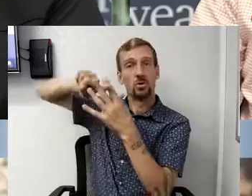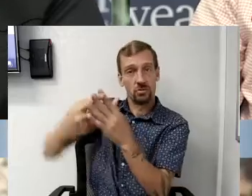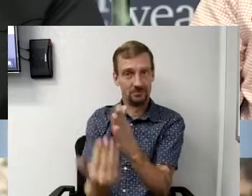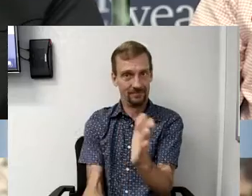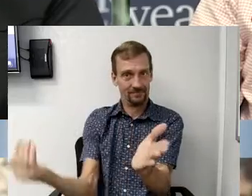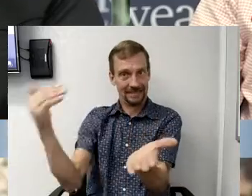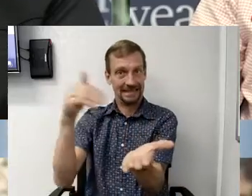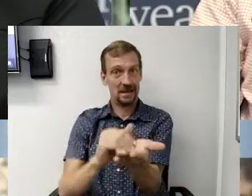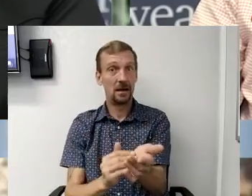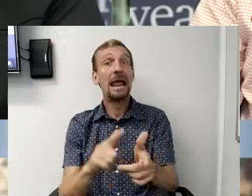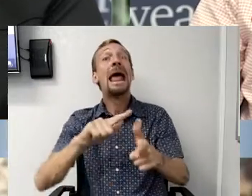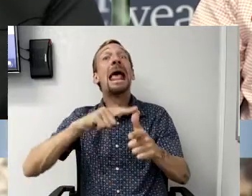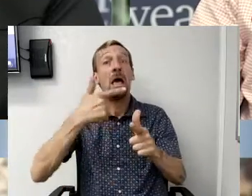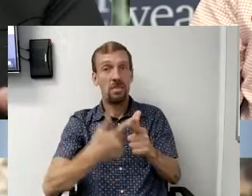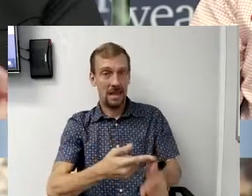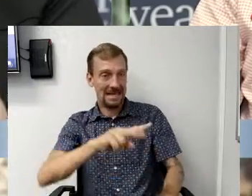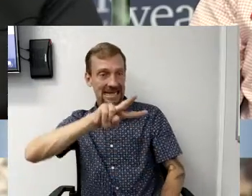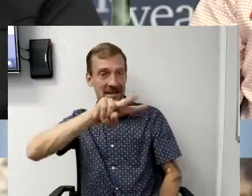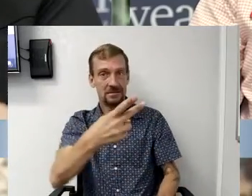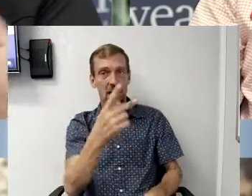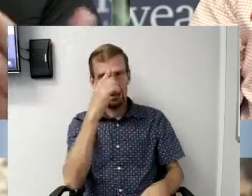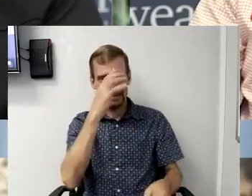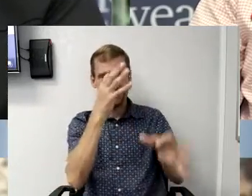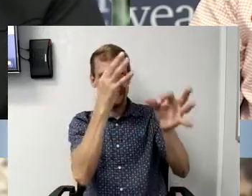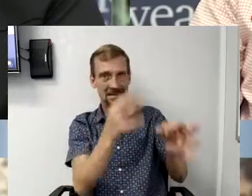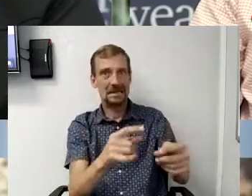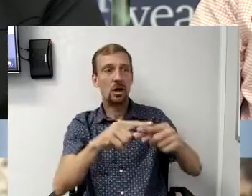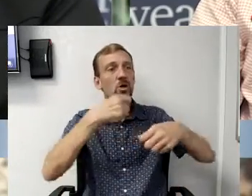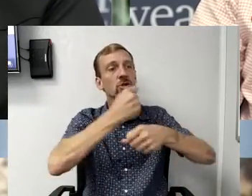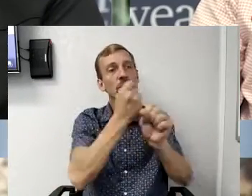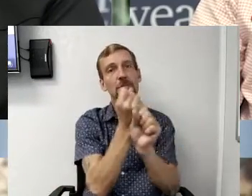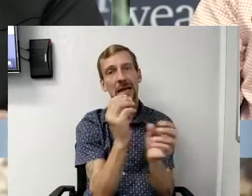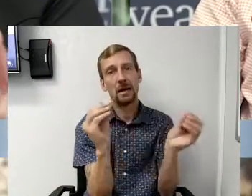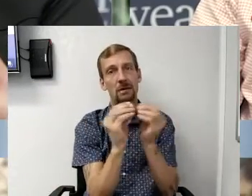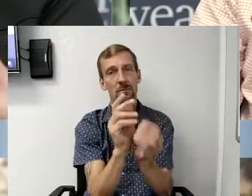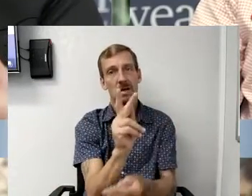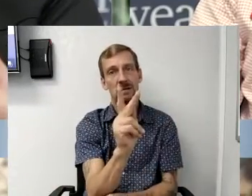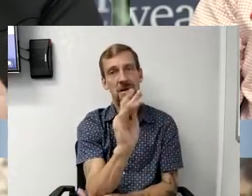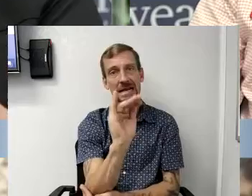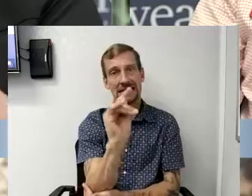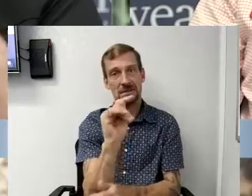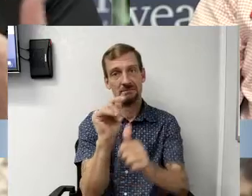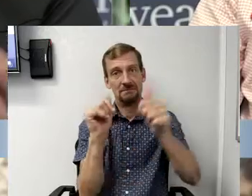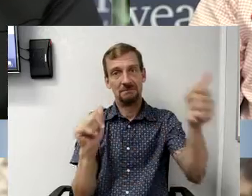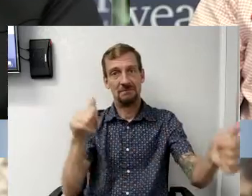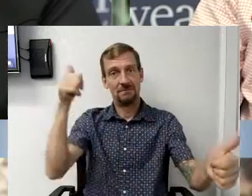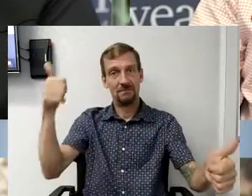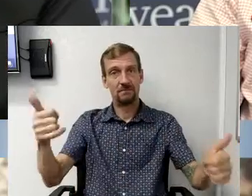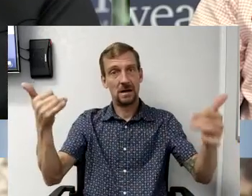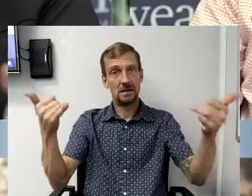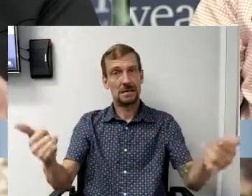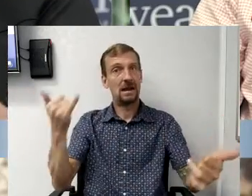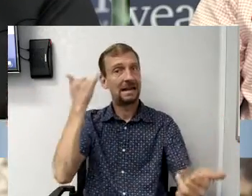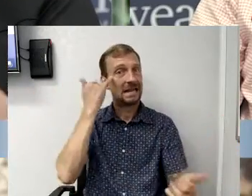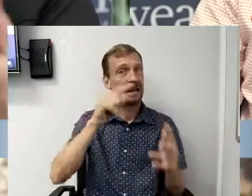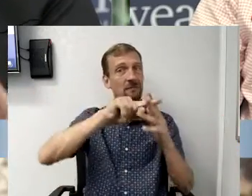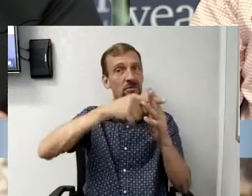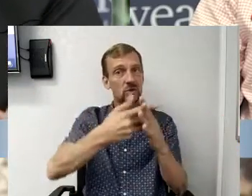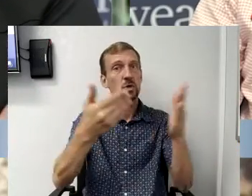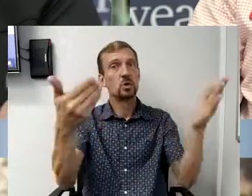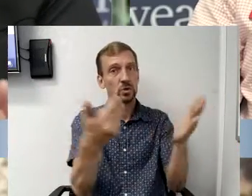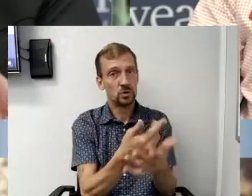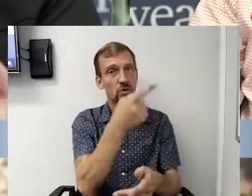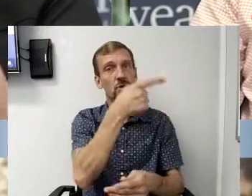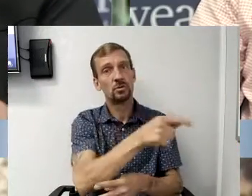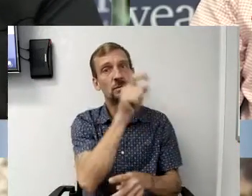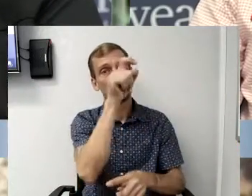new facility to create more kits. And then whenever you start something new, you have to stop and